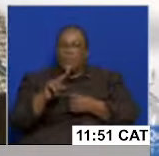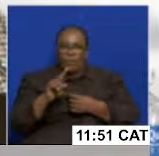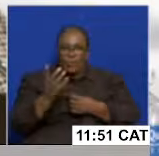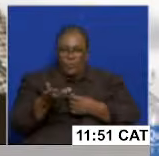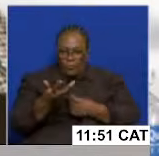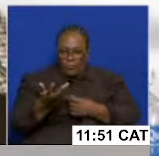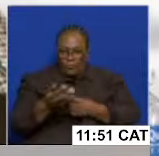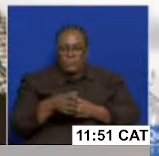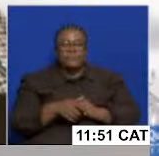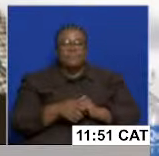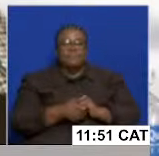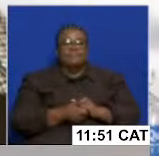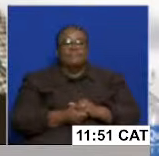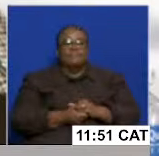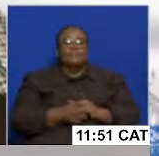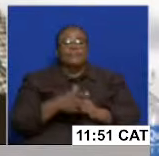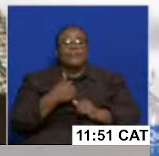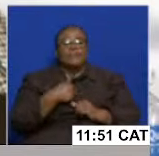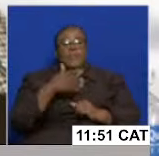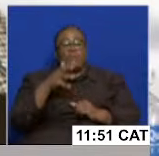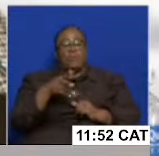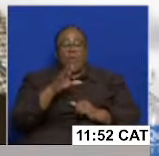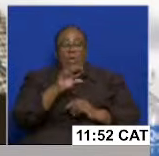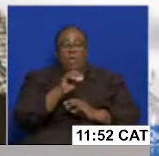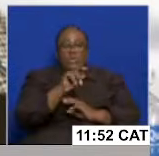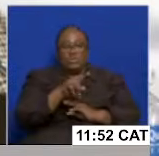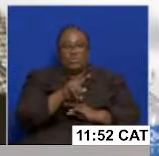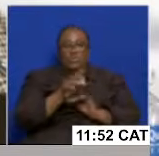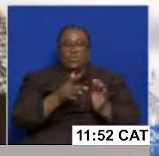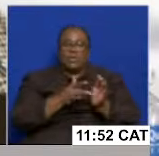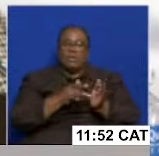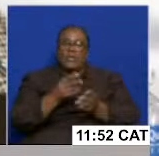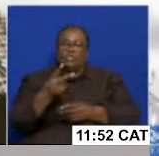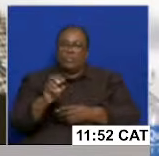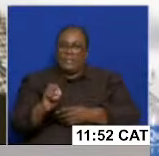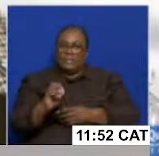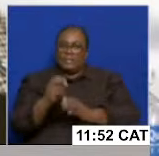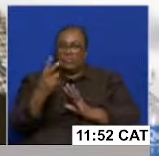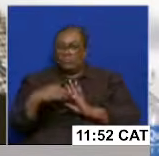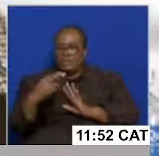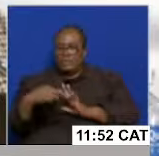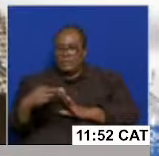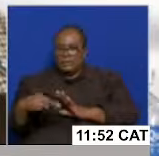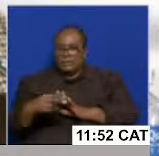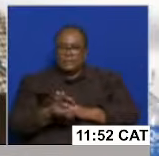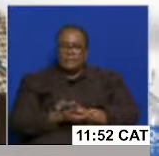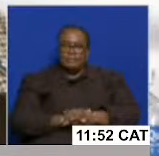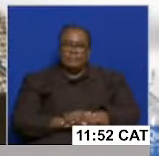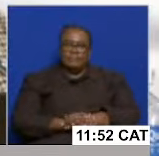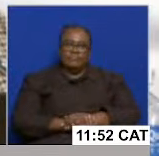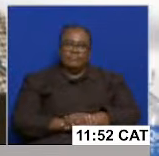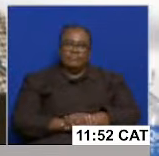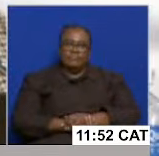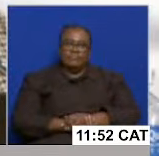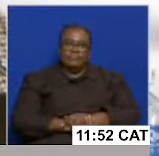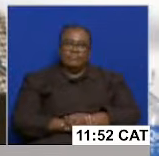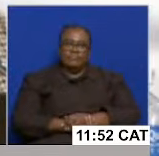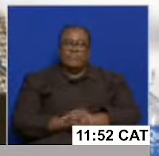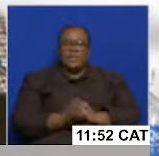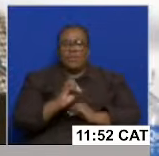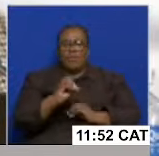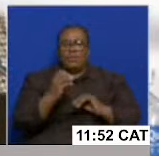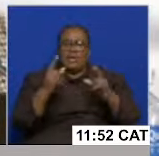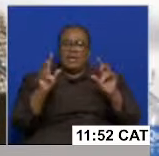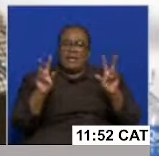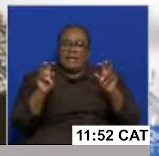ask you to look at page 20, just over the next page. There's a heading there that says background in